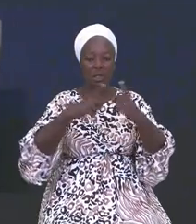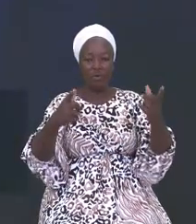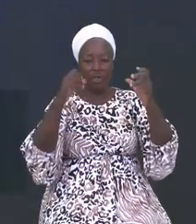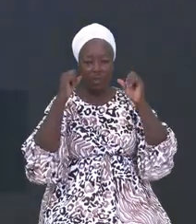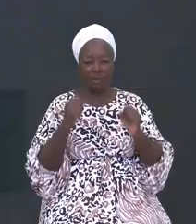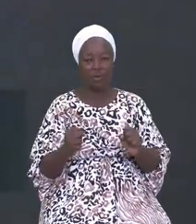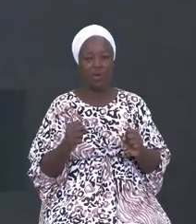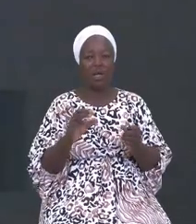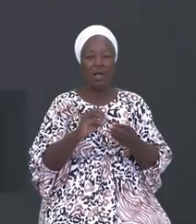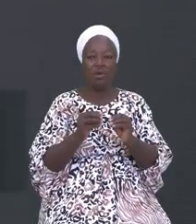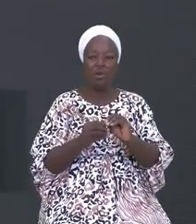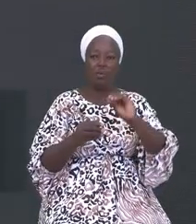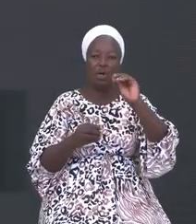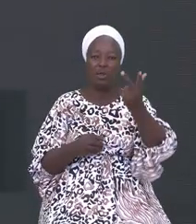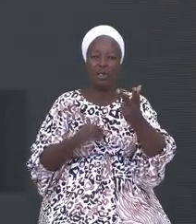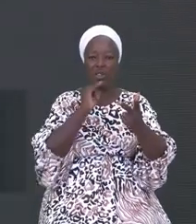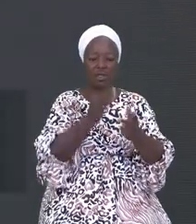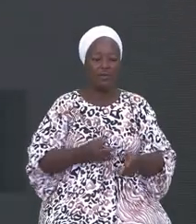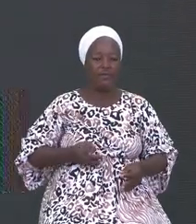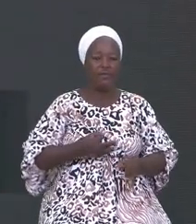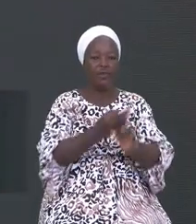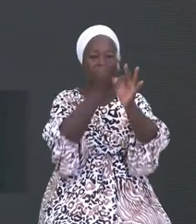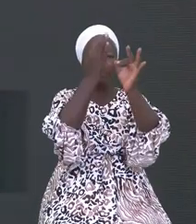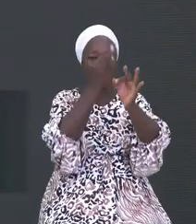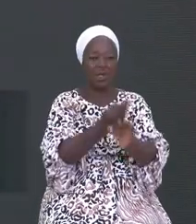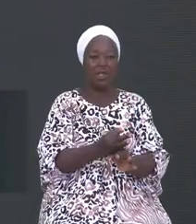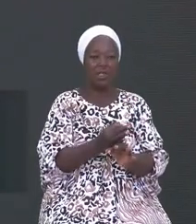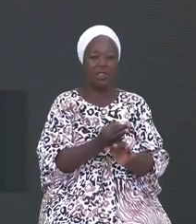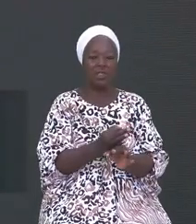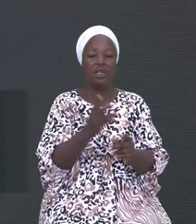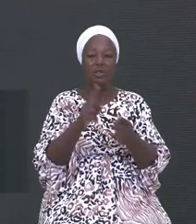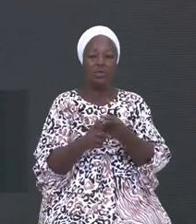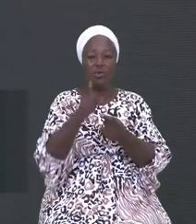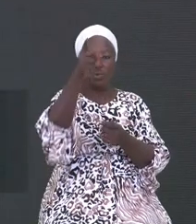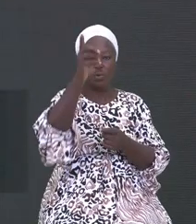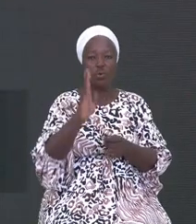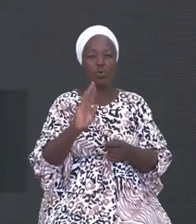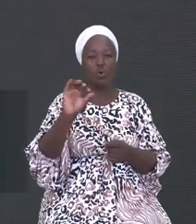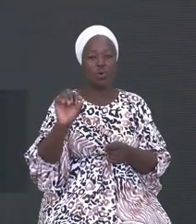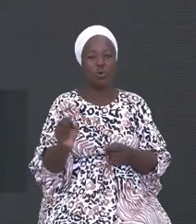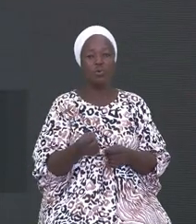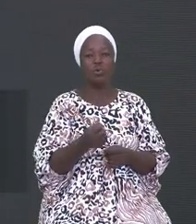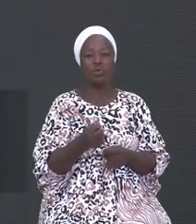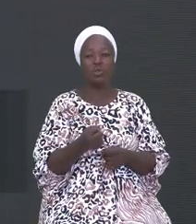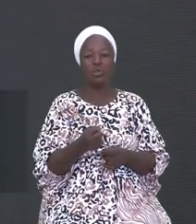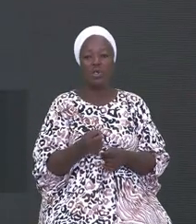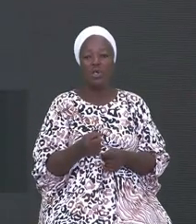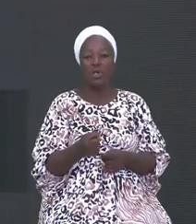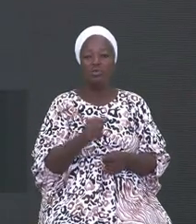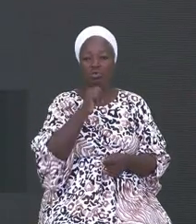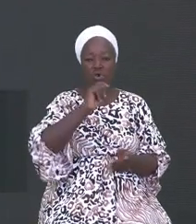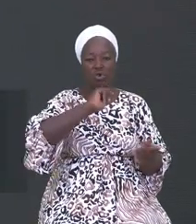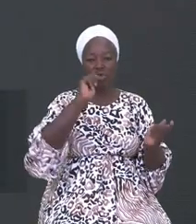is the faithfulness to God's immutable promises.